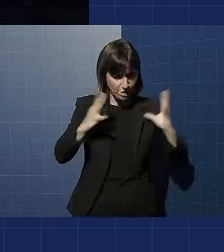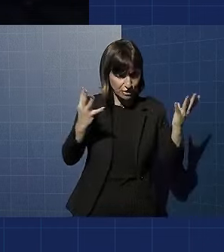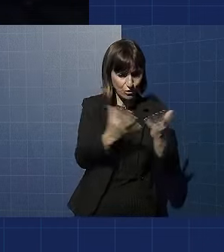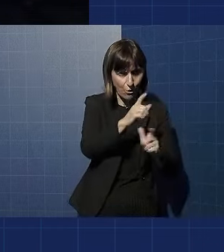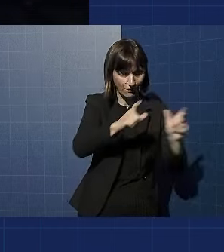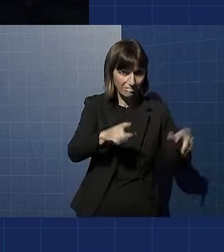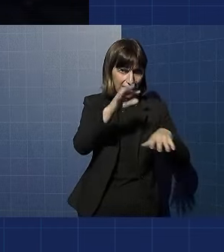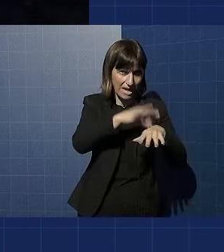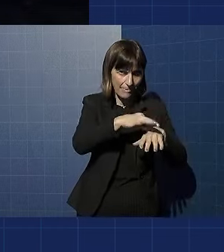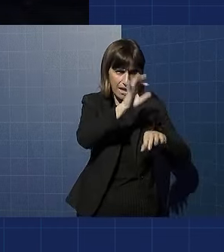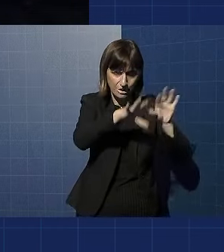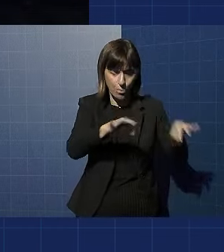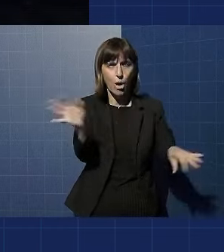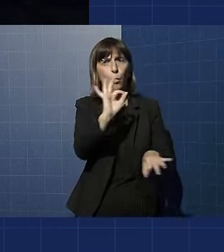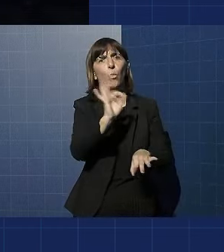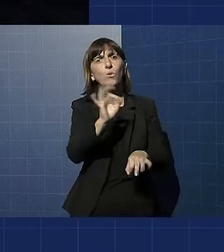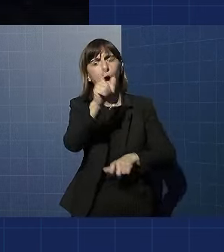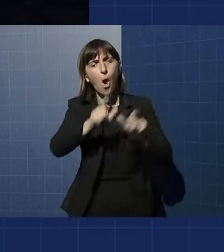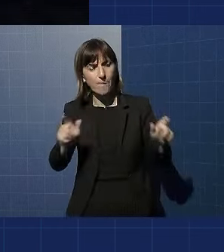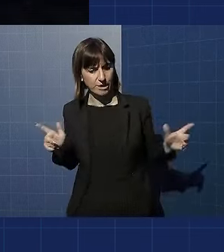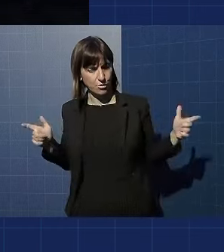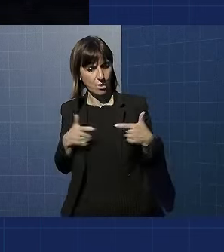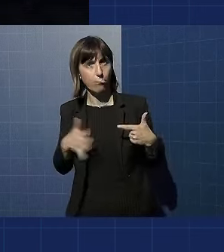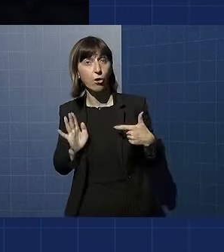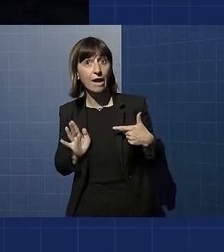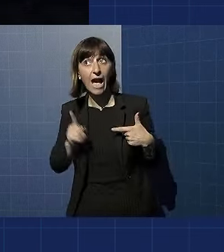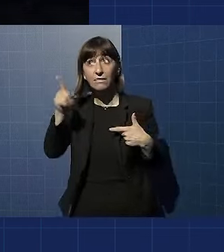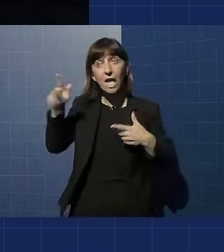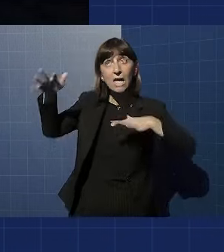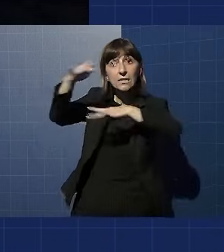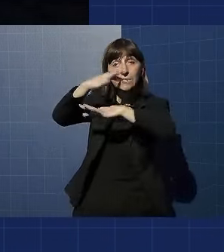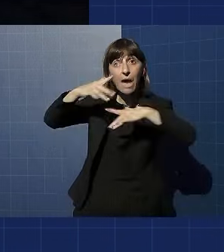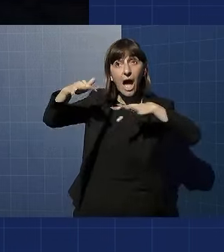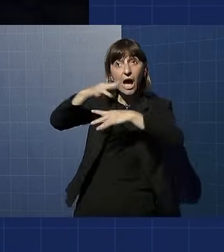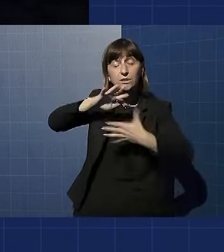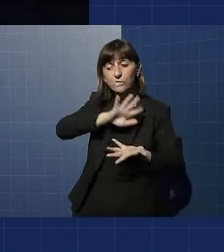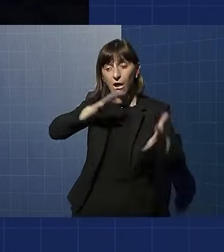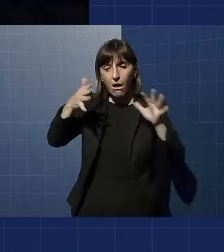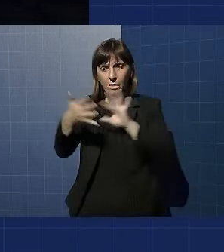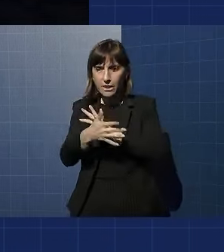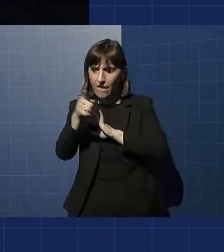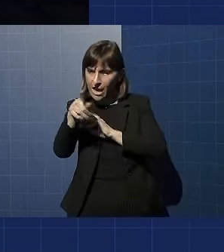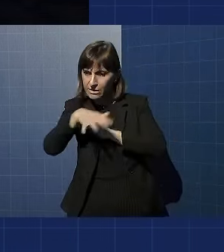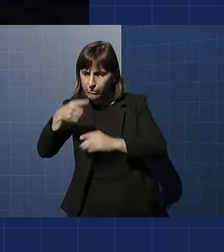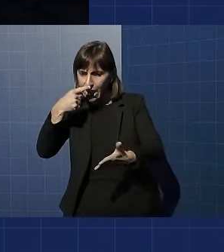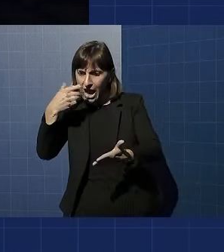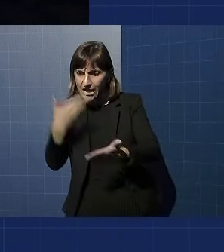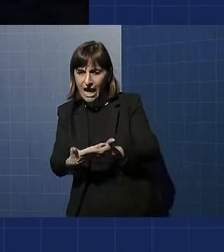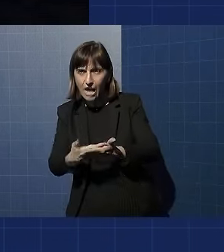to look into that. And again, some of the tools that we use in space to counteract might be then applicable also for people on